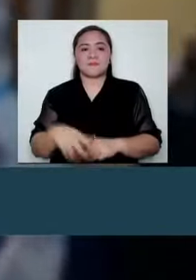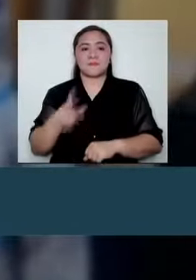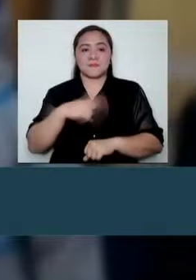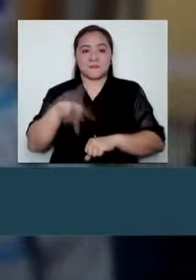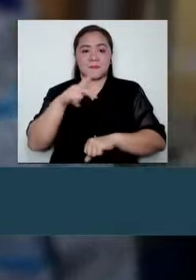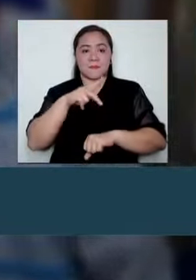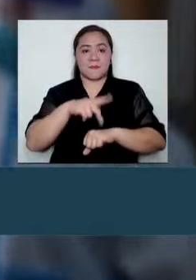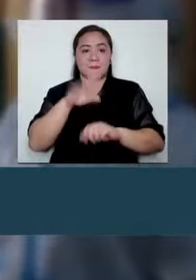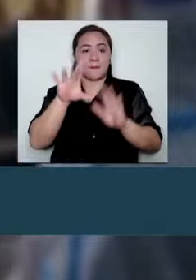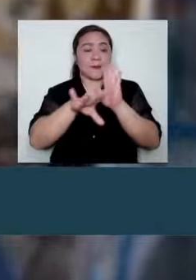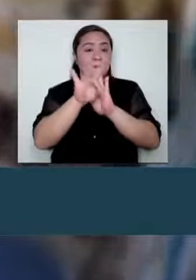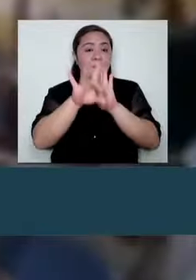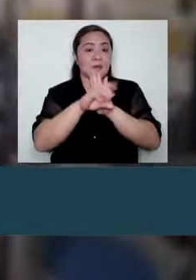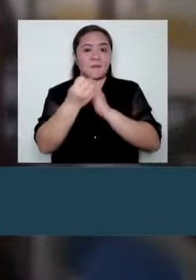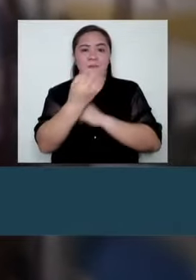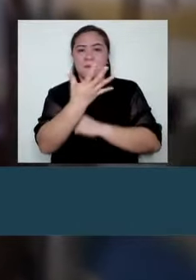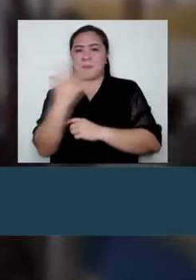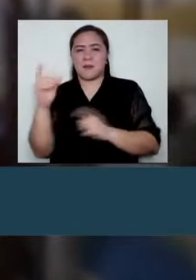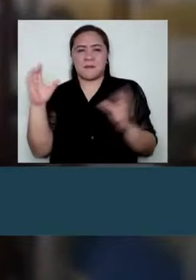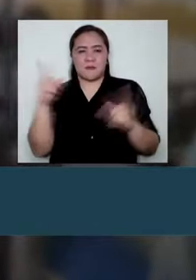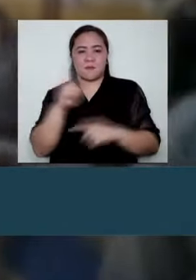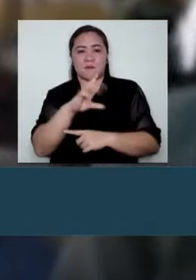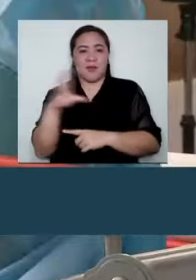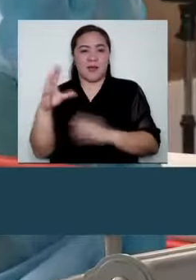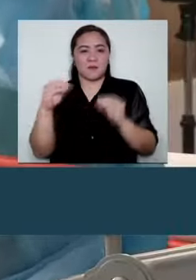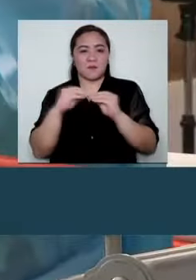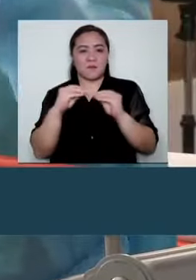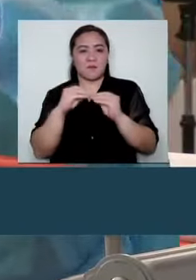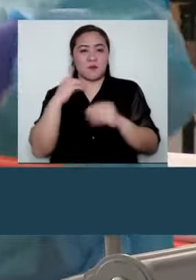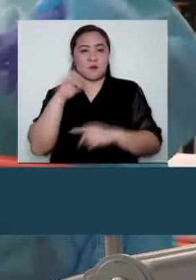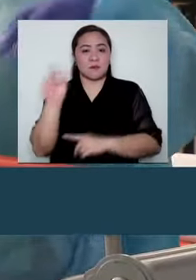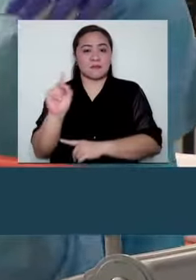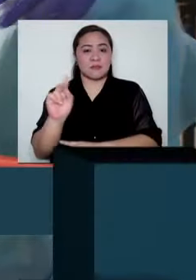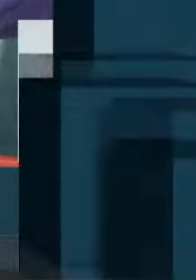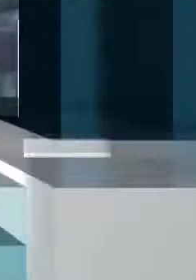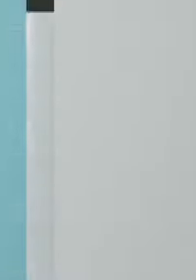The Philippines detects over 100 more Delta variant cases.